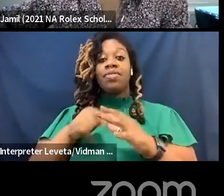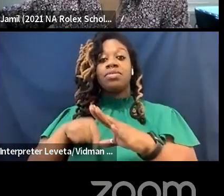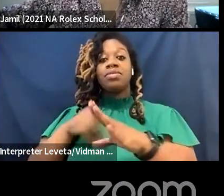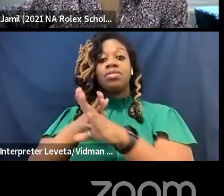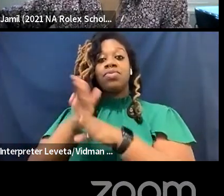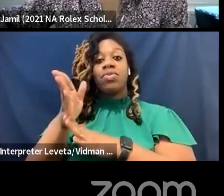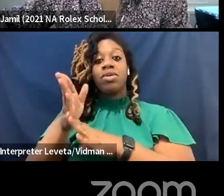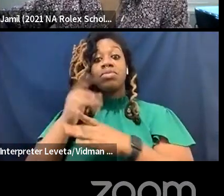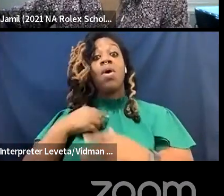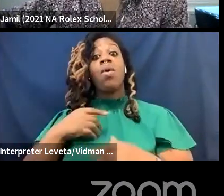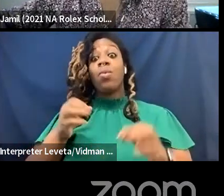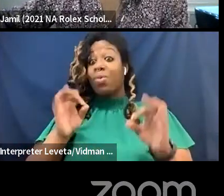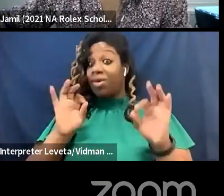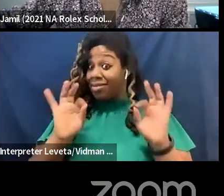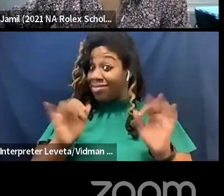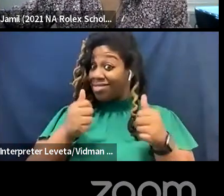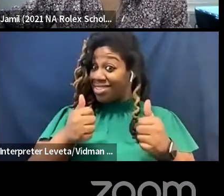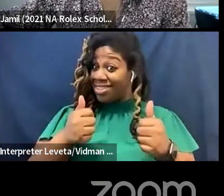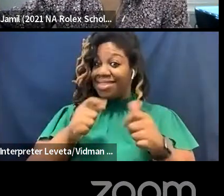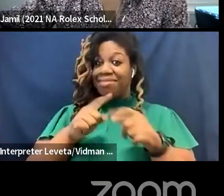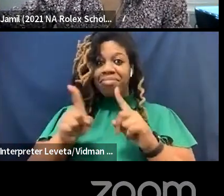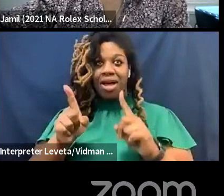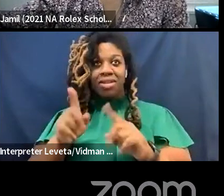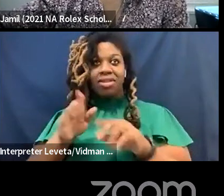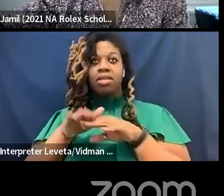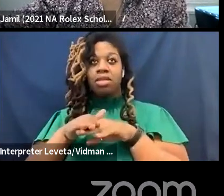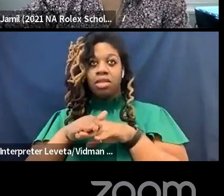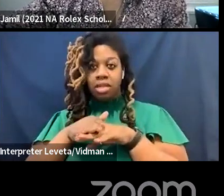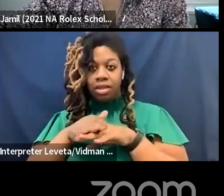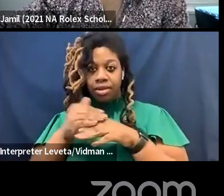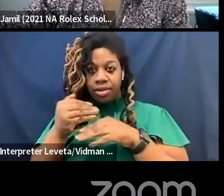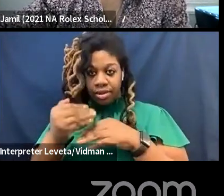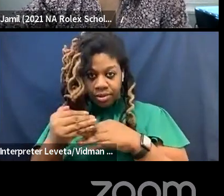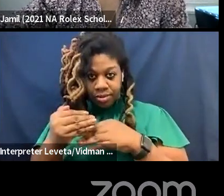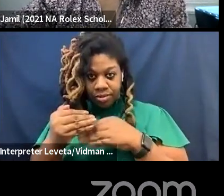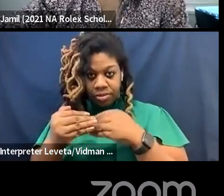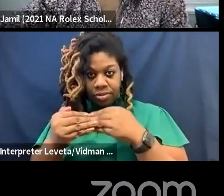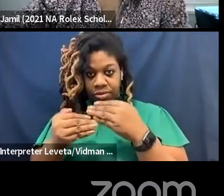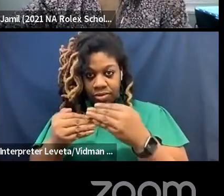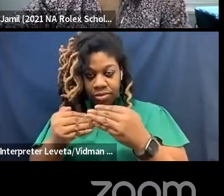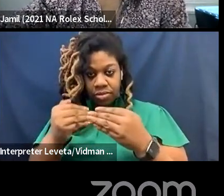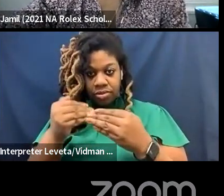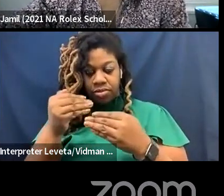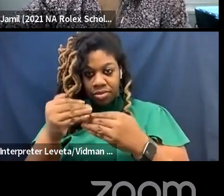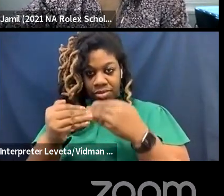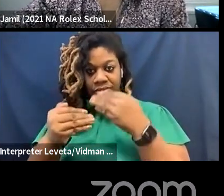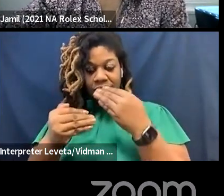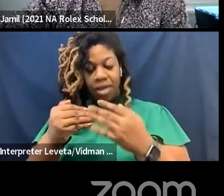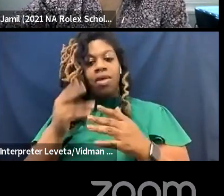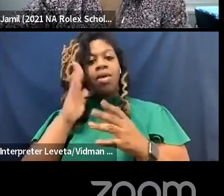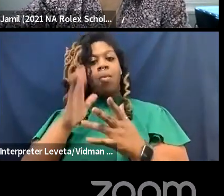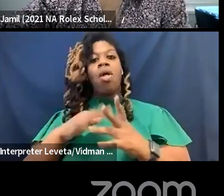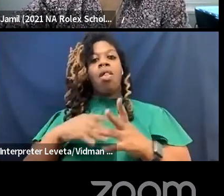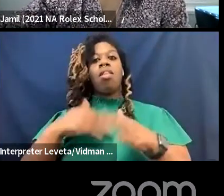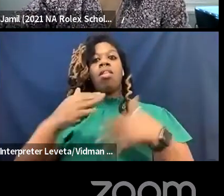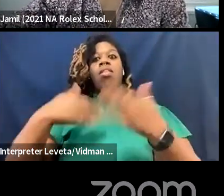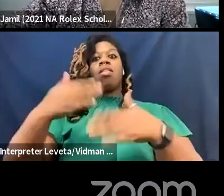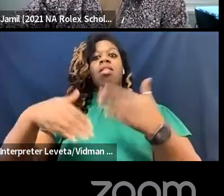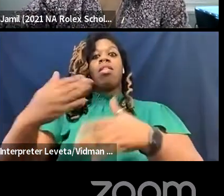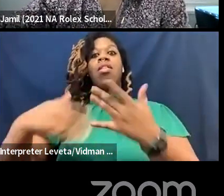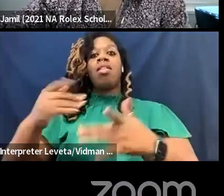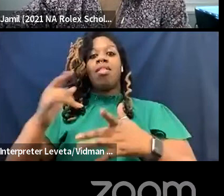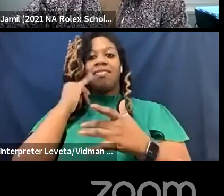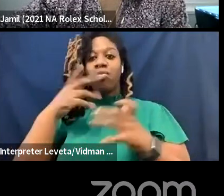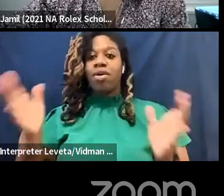it's been slow coming, and it can speed up once we encourage others to participate and join us in